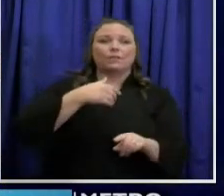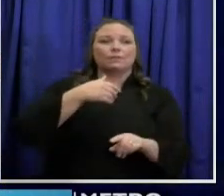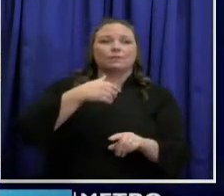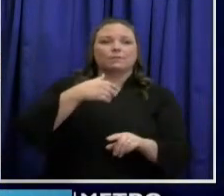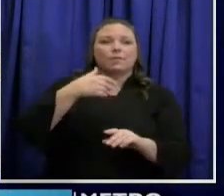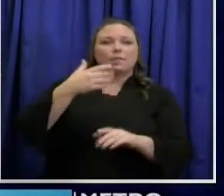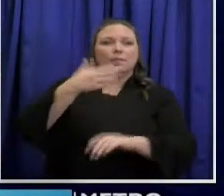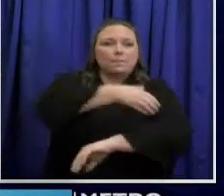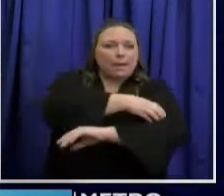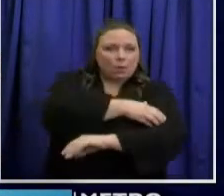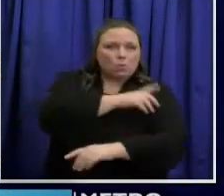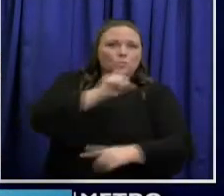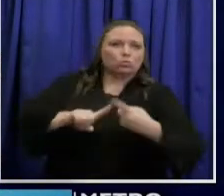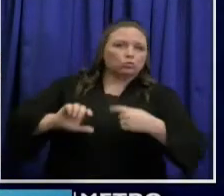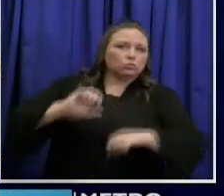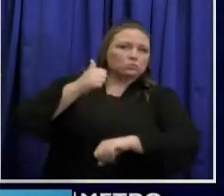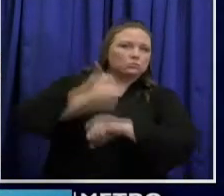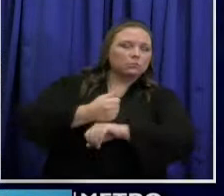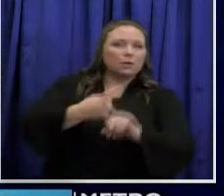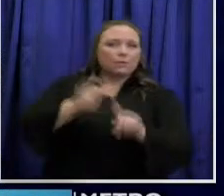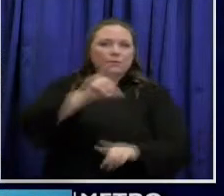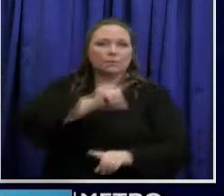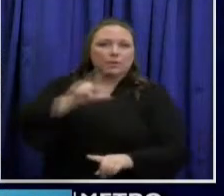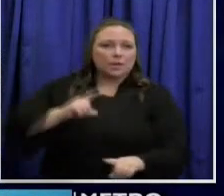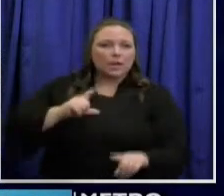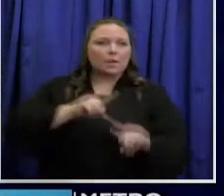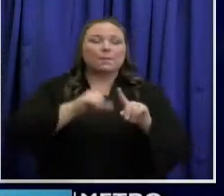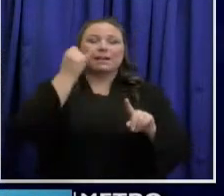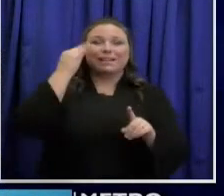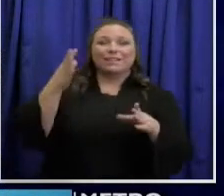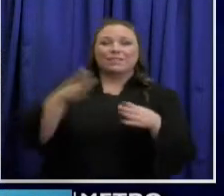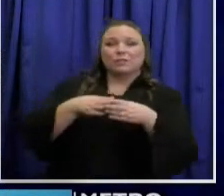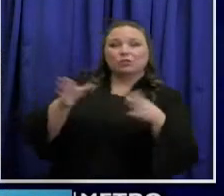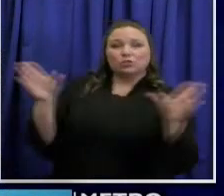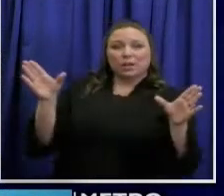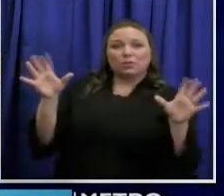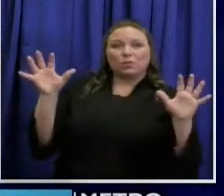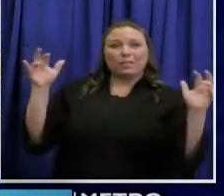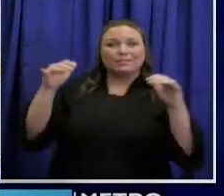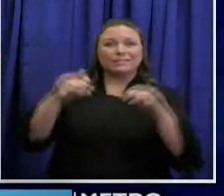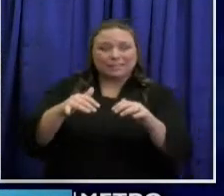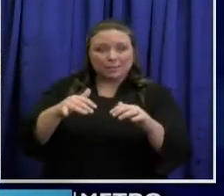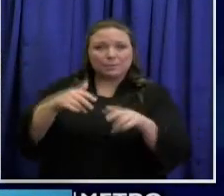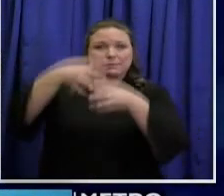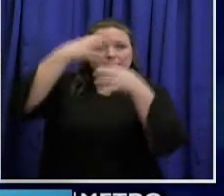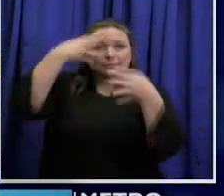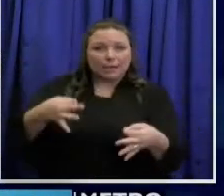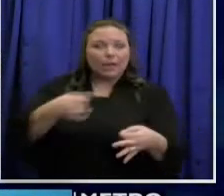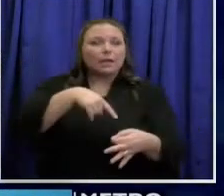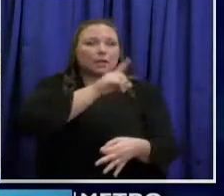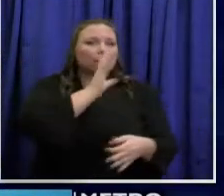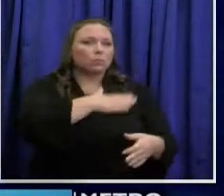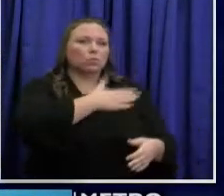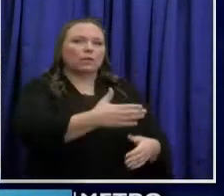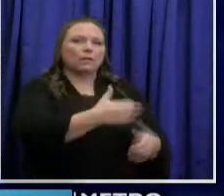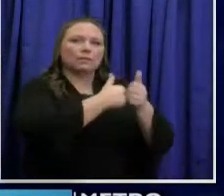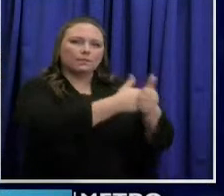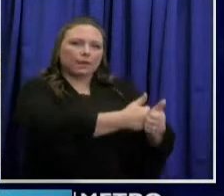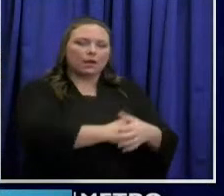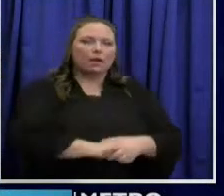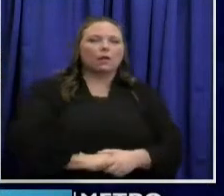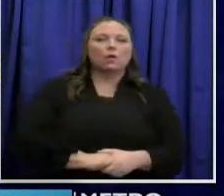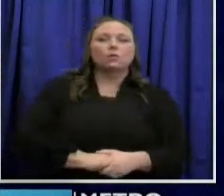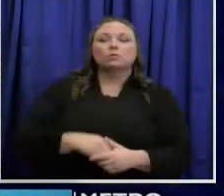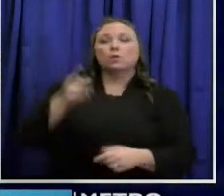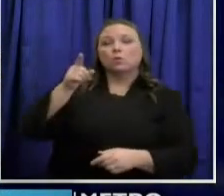that if the General Assembly were to make that call, then he would. So as one who has said we need